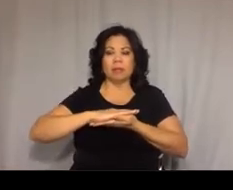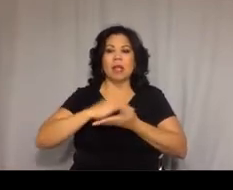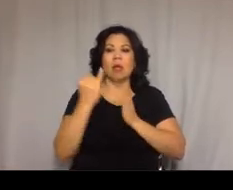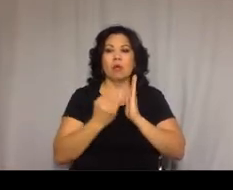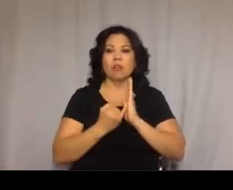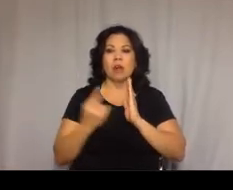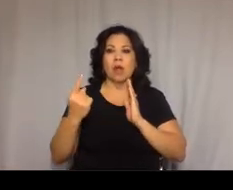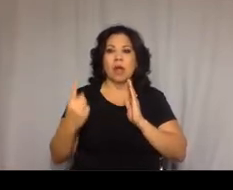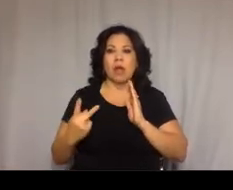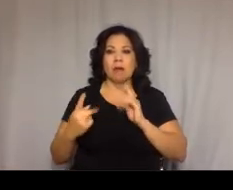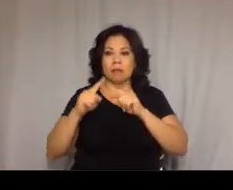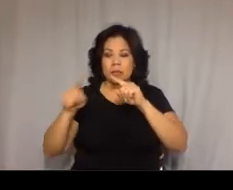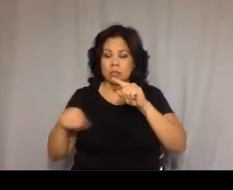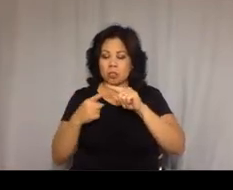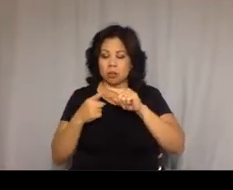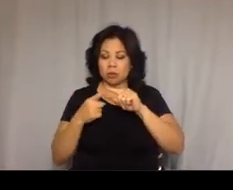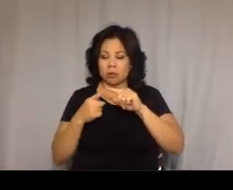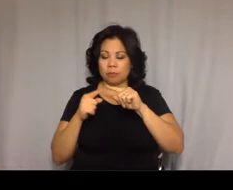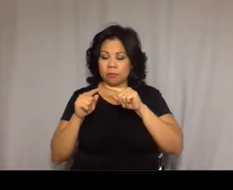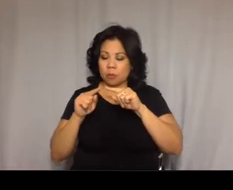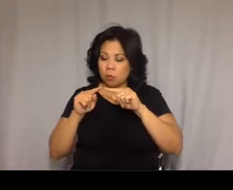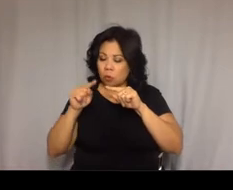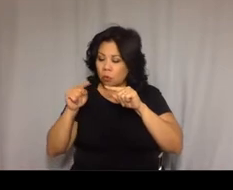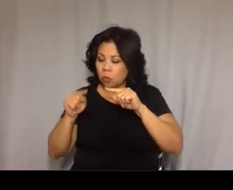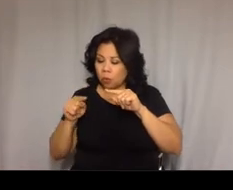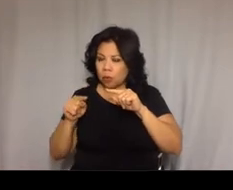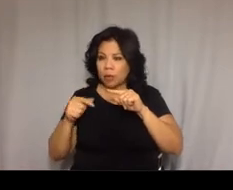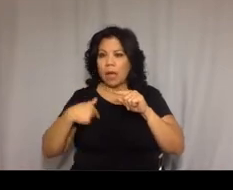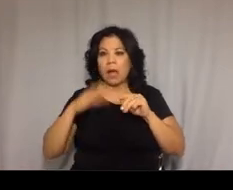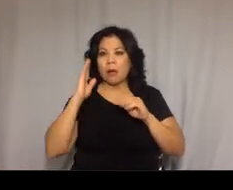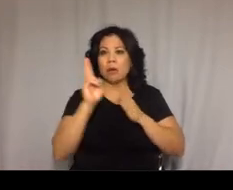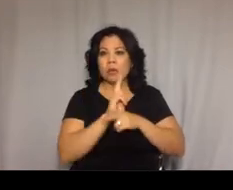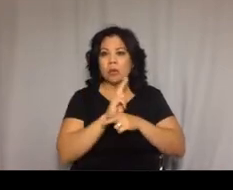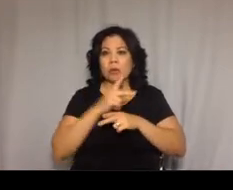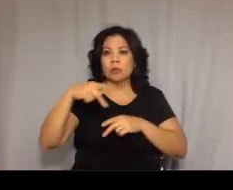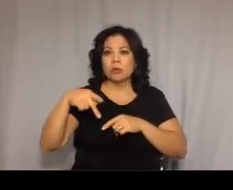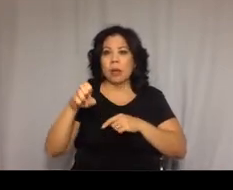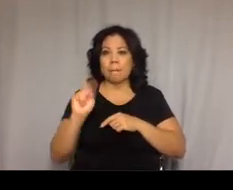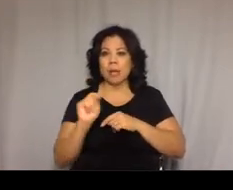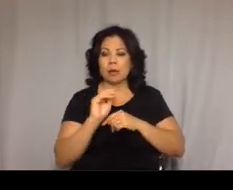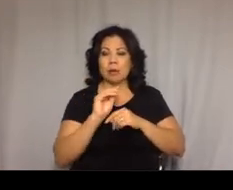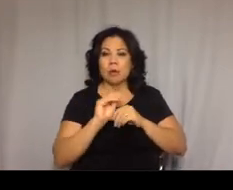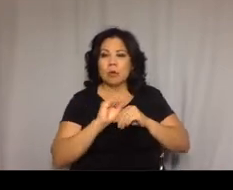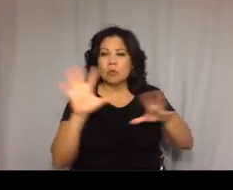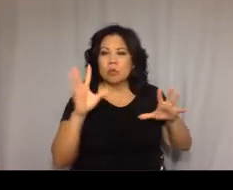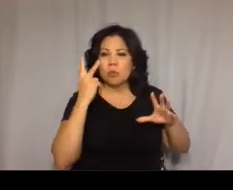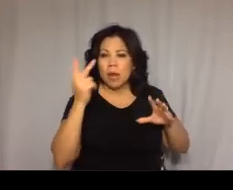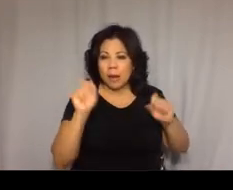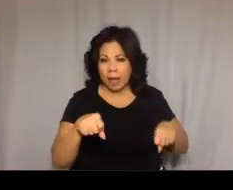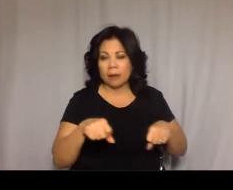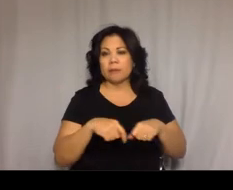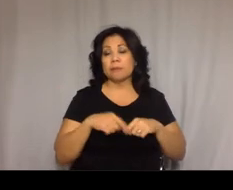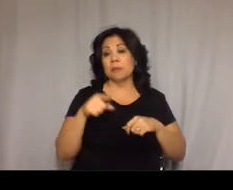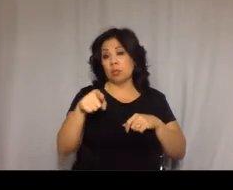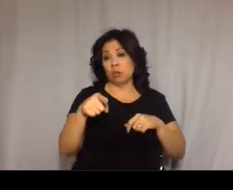1/2 of a circle. Now I'm going to be drawing in pen so that you can see what I'm doing, but you are welcome to start